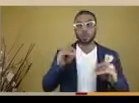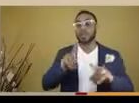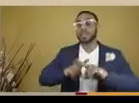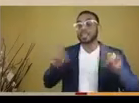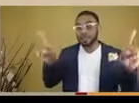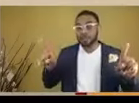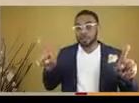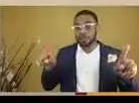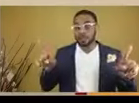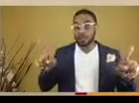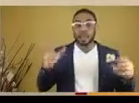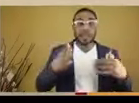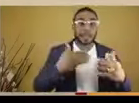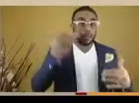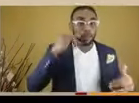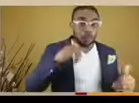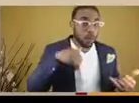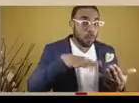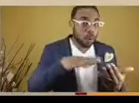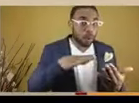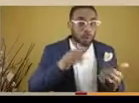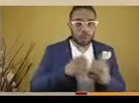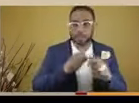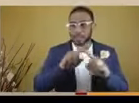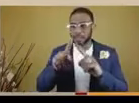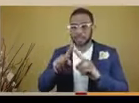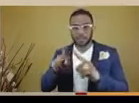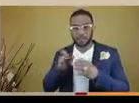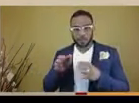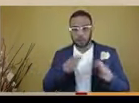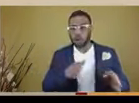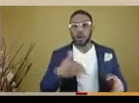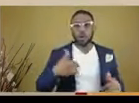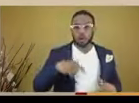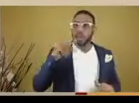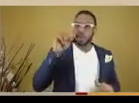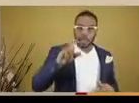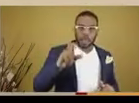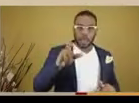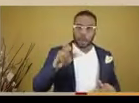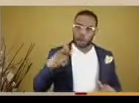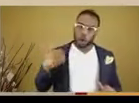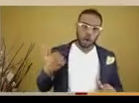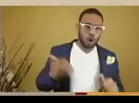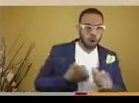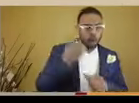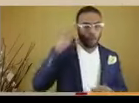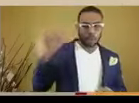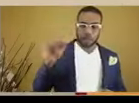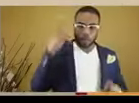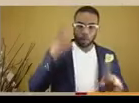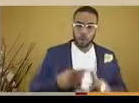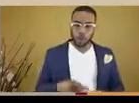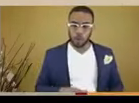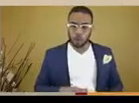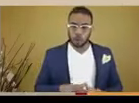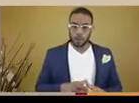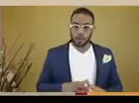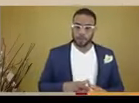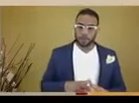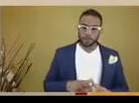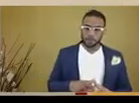differently, even if we approach it with different tactics, we have got to go for the same goals. I agree with Latasha.